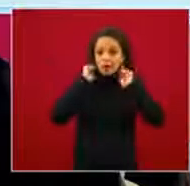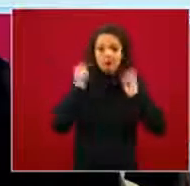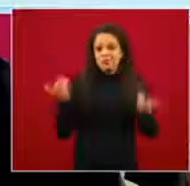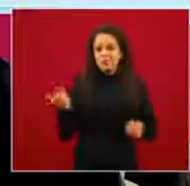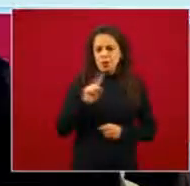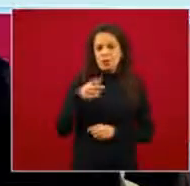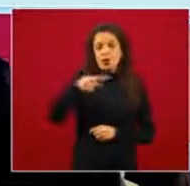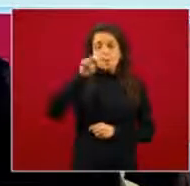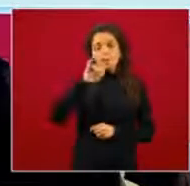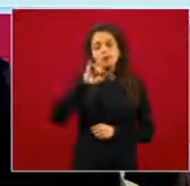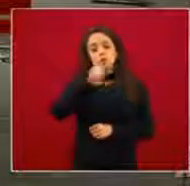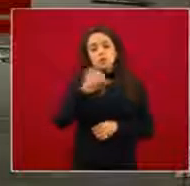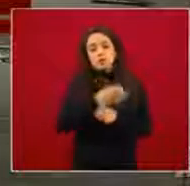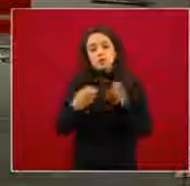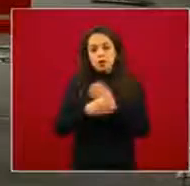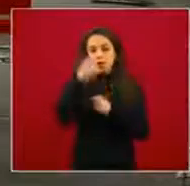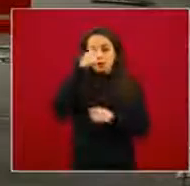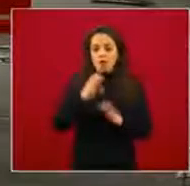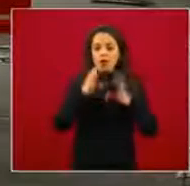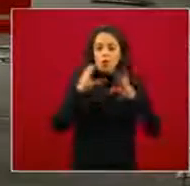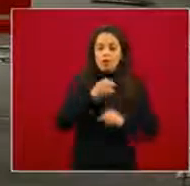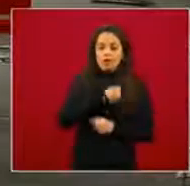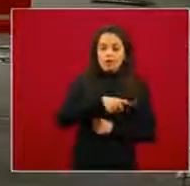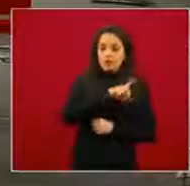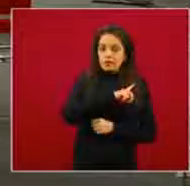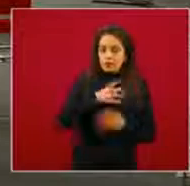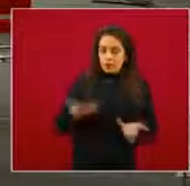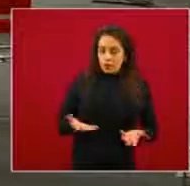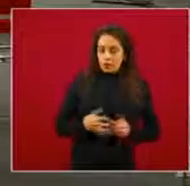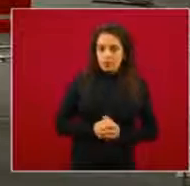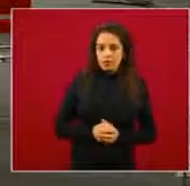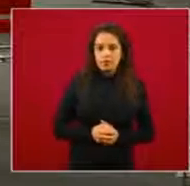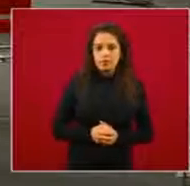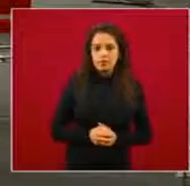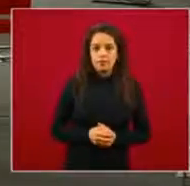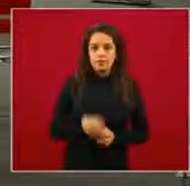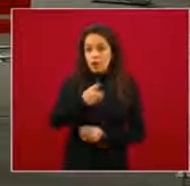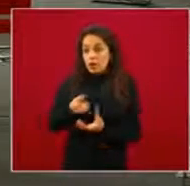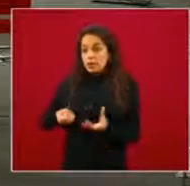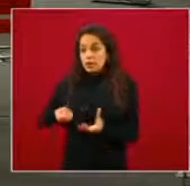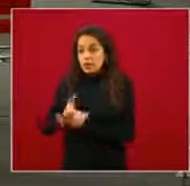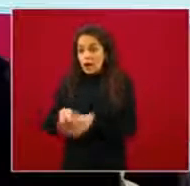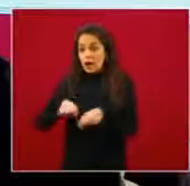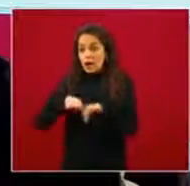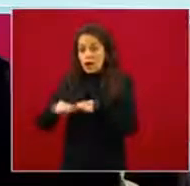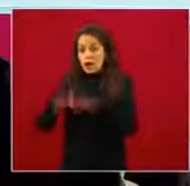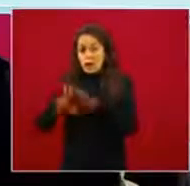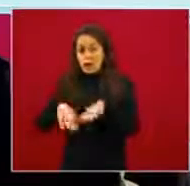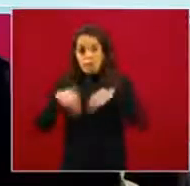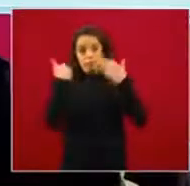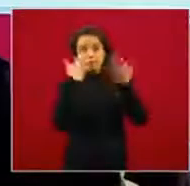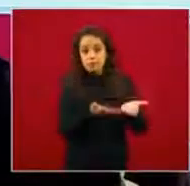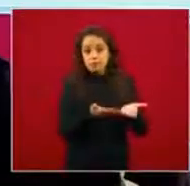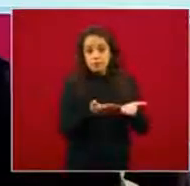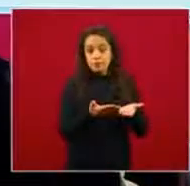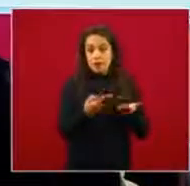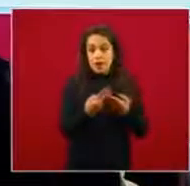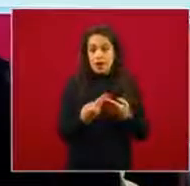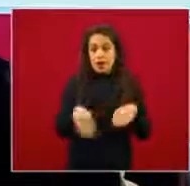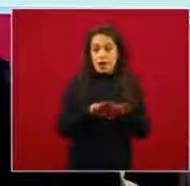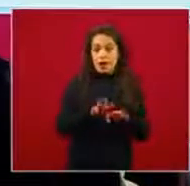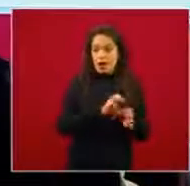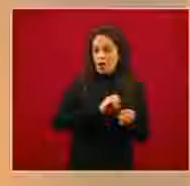suggesting certain hygiene measures that they must follow not only once they are out of the workplace,